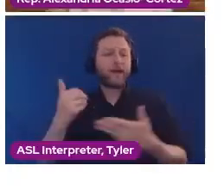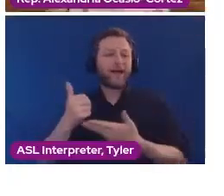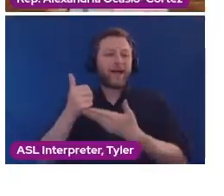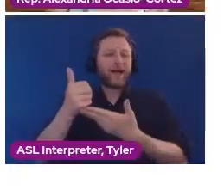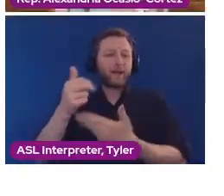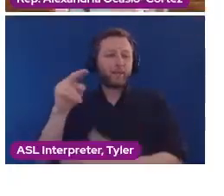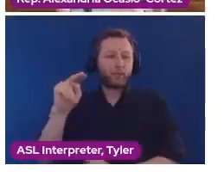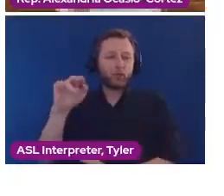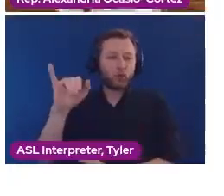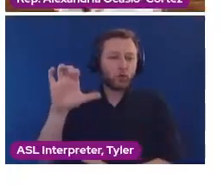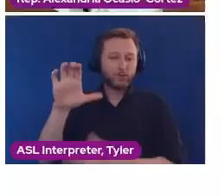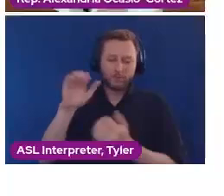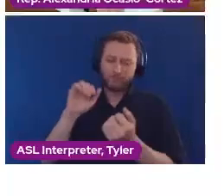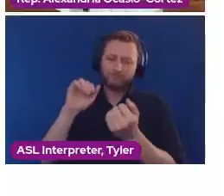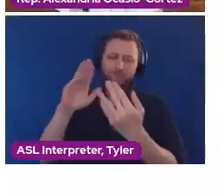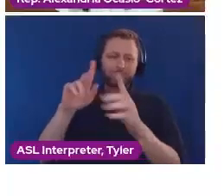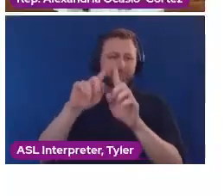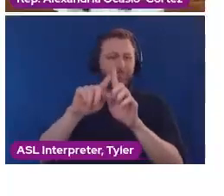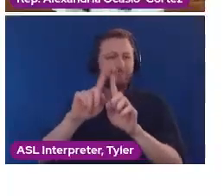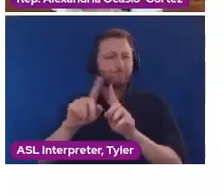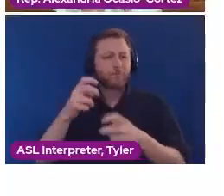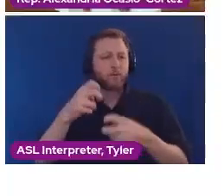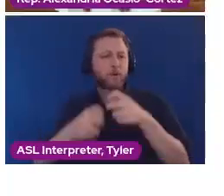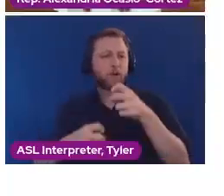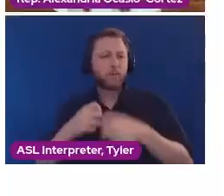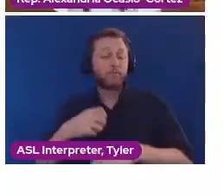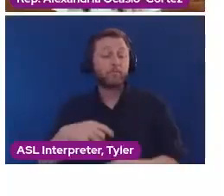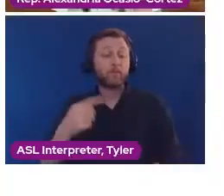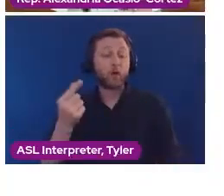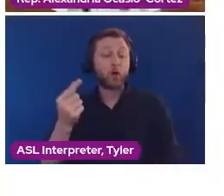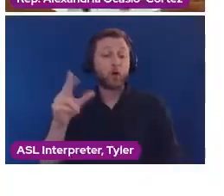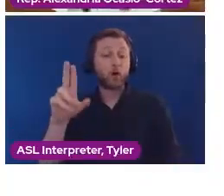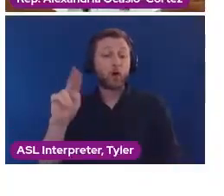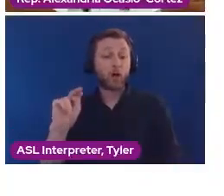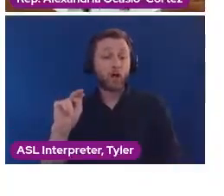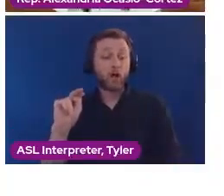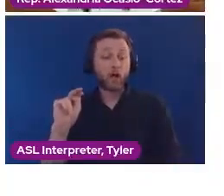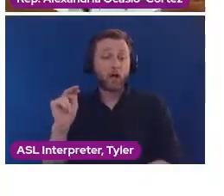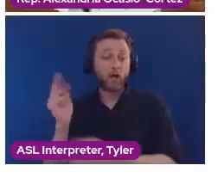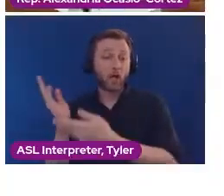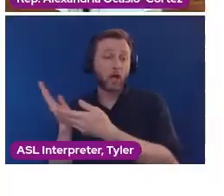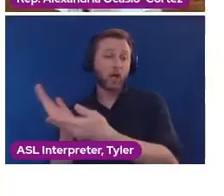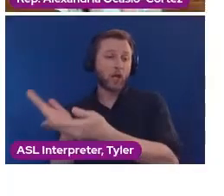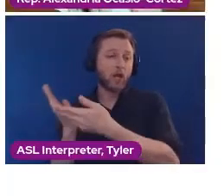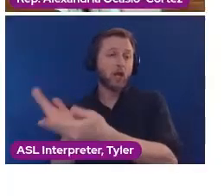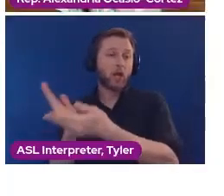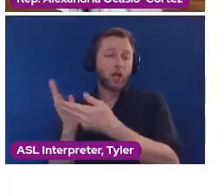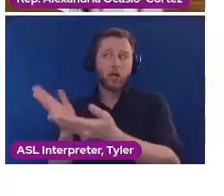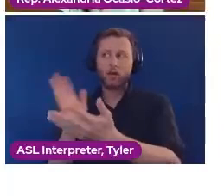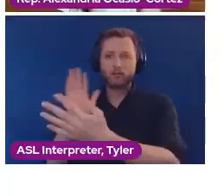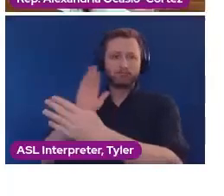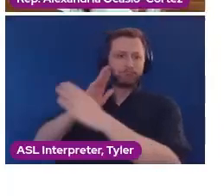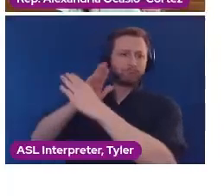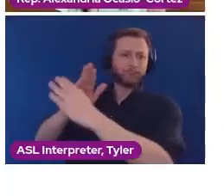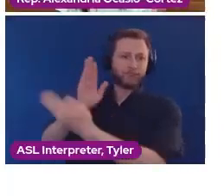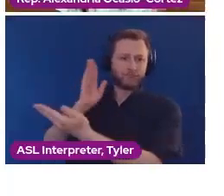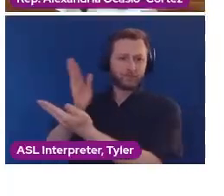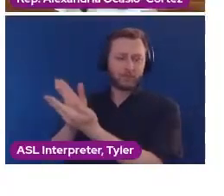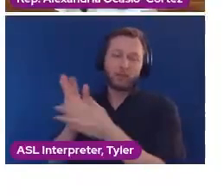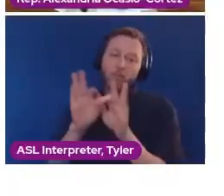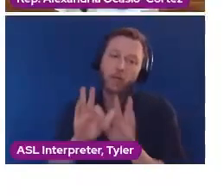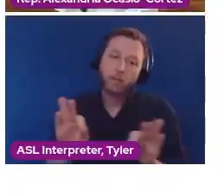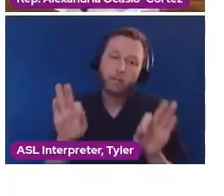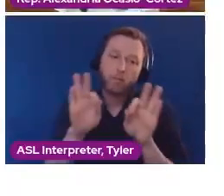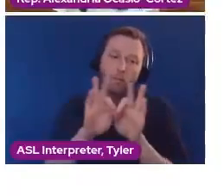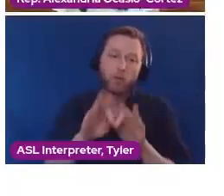And so cracking down on gun trafficking is going to be a very important piece to that. It also expands